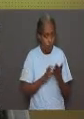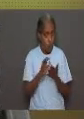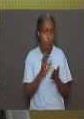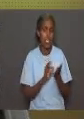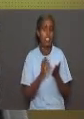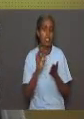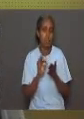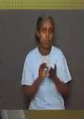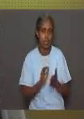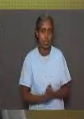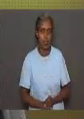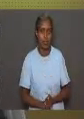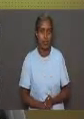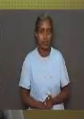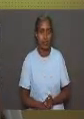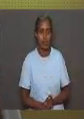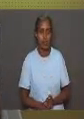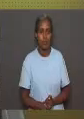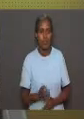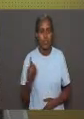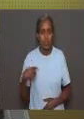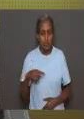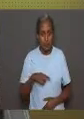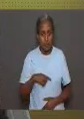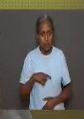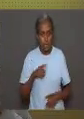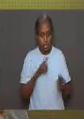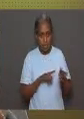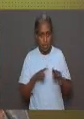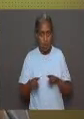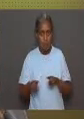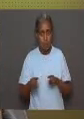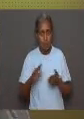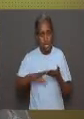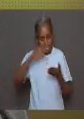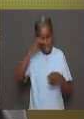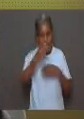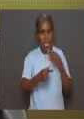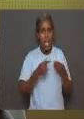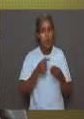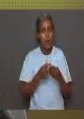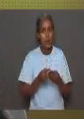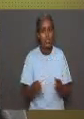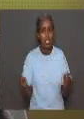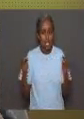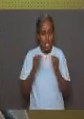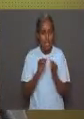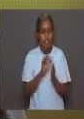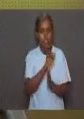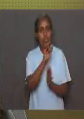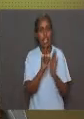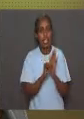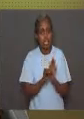complex numbers. We are also going to learn about additive